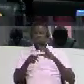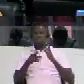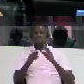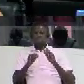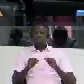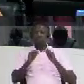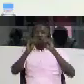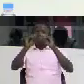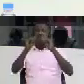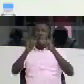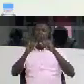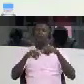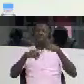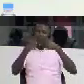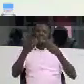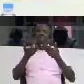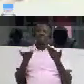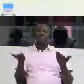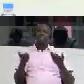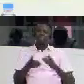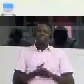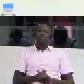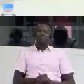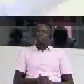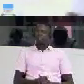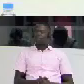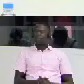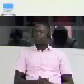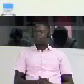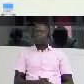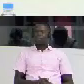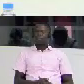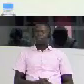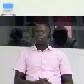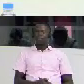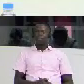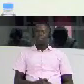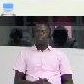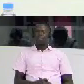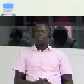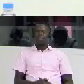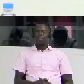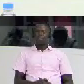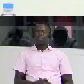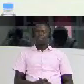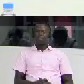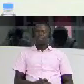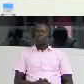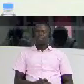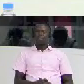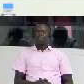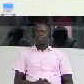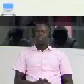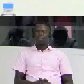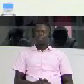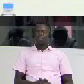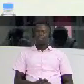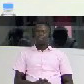position after that. waa loolu baax na léegi nañ eggali gannaaw maxaama boobu ban maxaama nga yore waat.